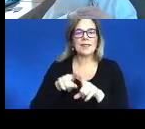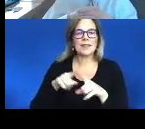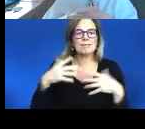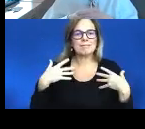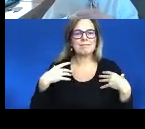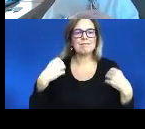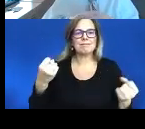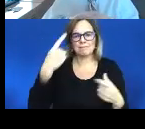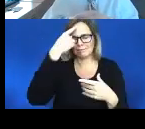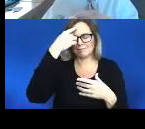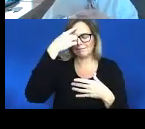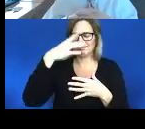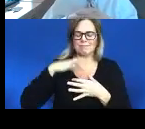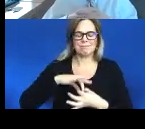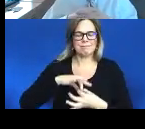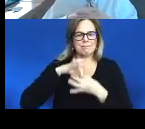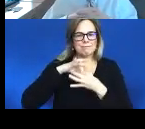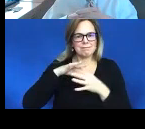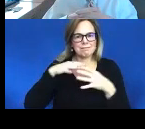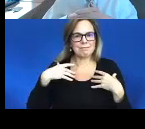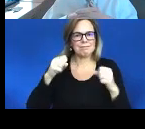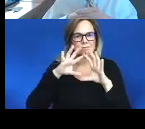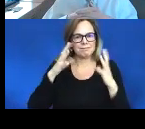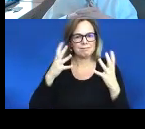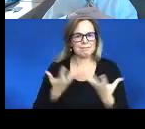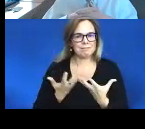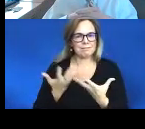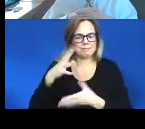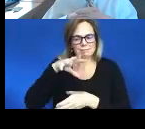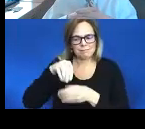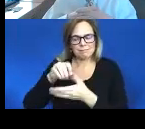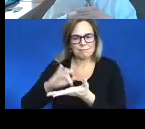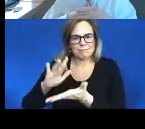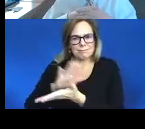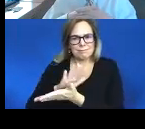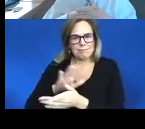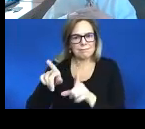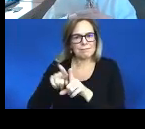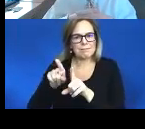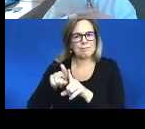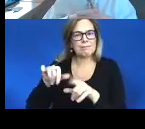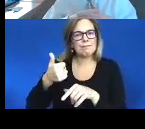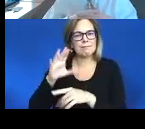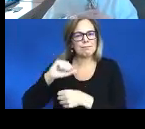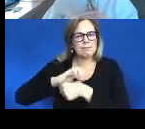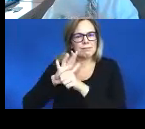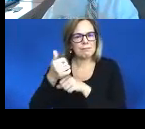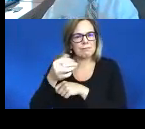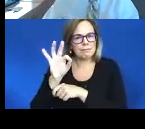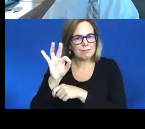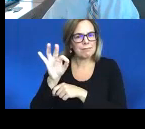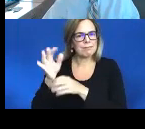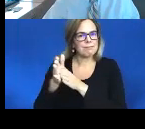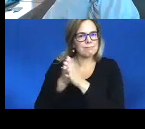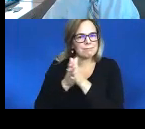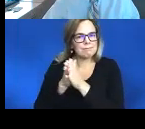school, and updates on HR initiatives, pediatric COVID-19 vaccinations, and care at home. Before